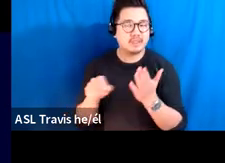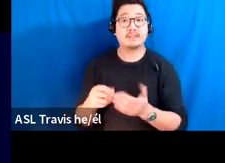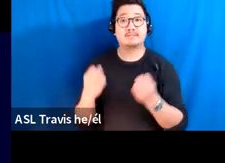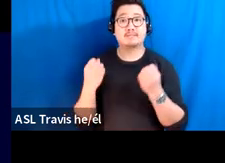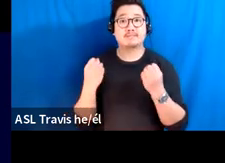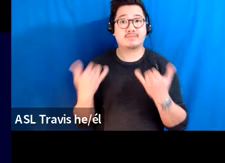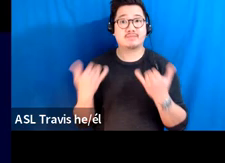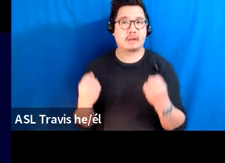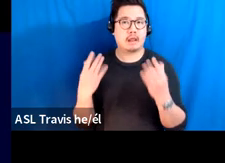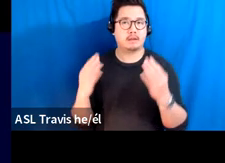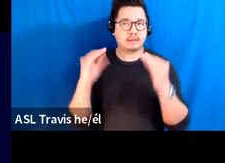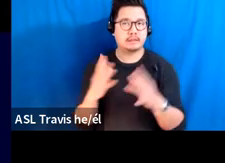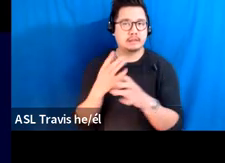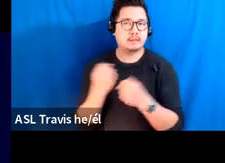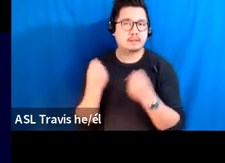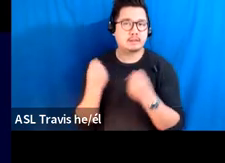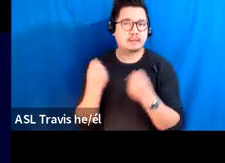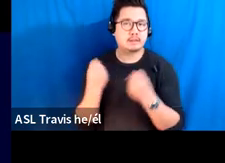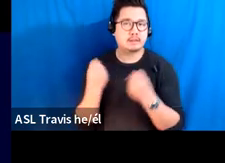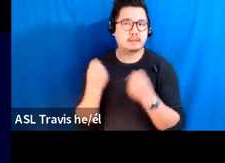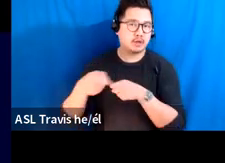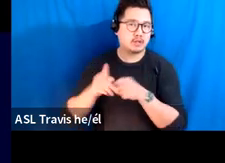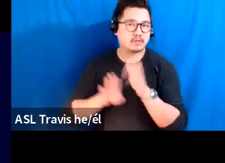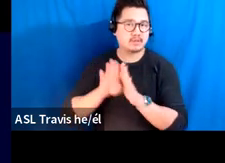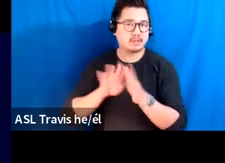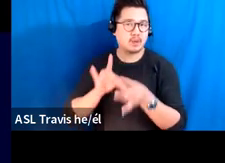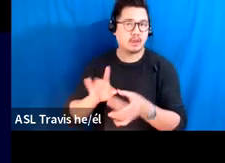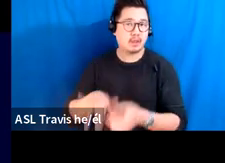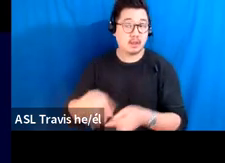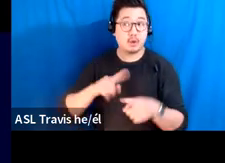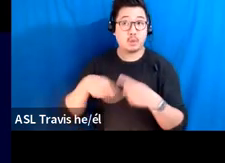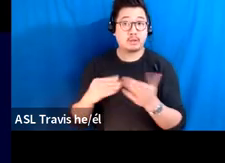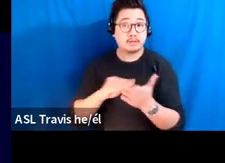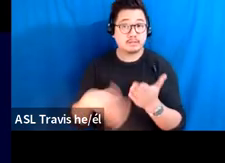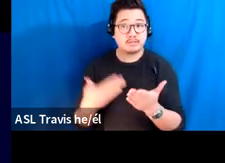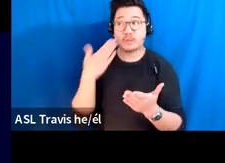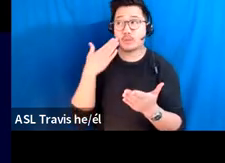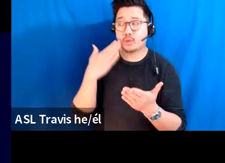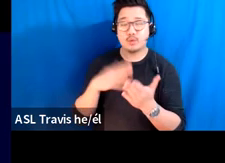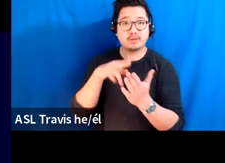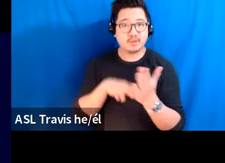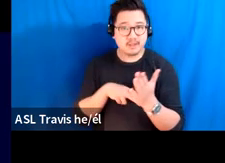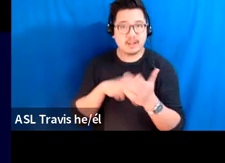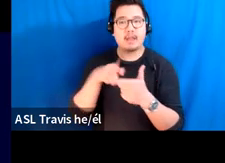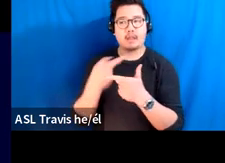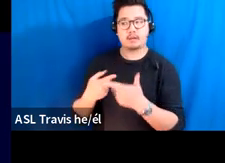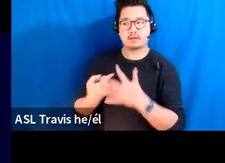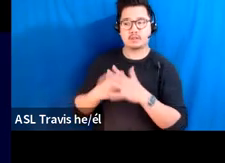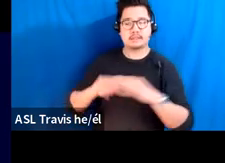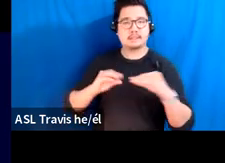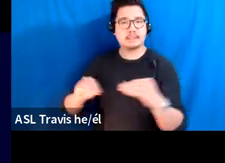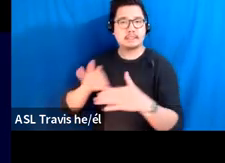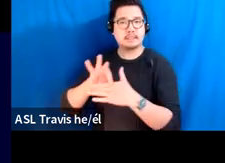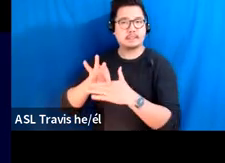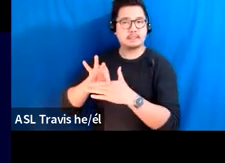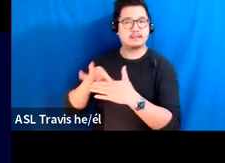professional development around that and then once they know how to read you are then going toward the content in those